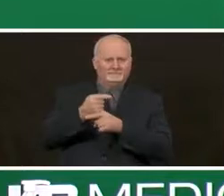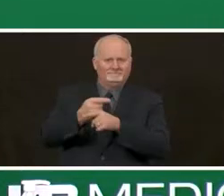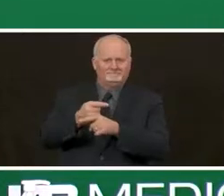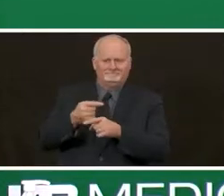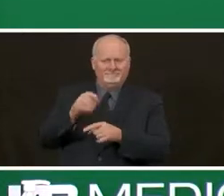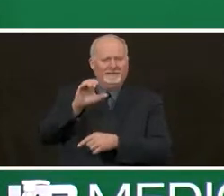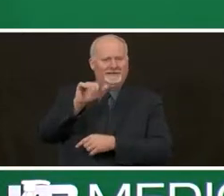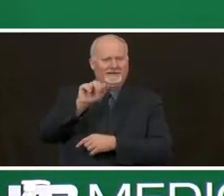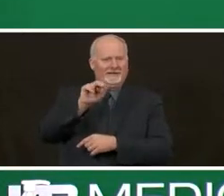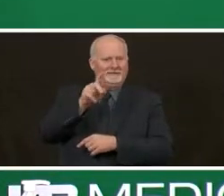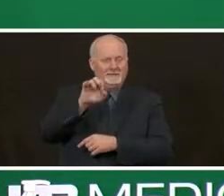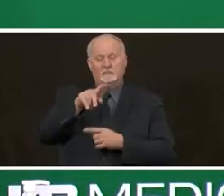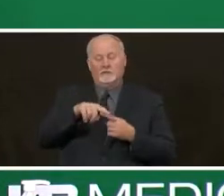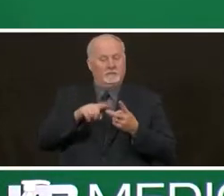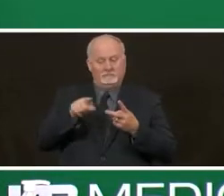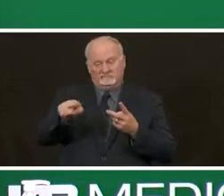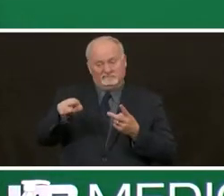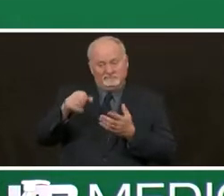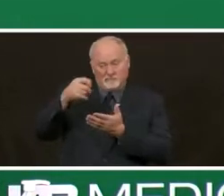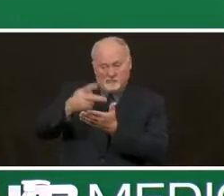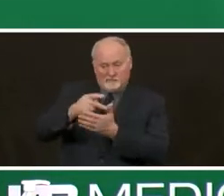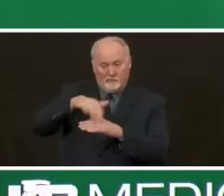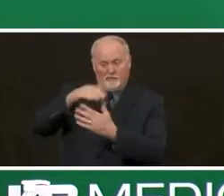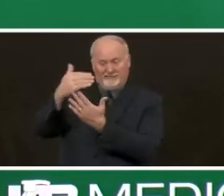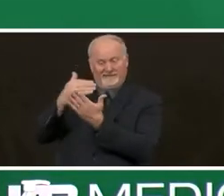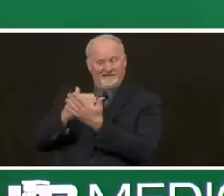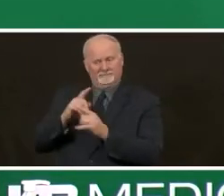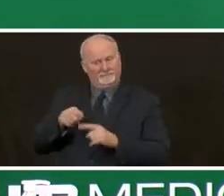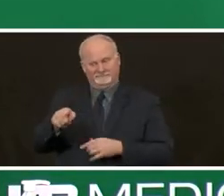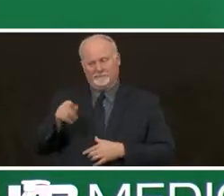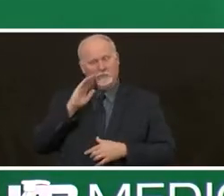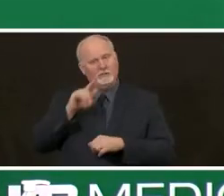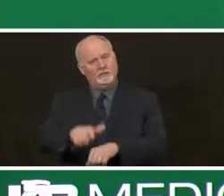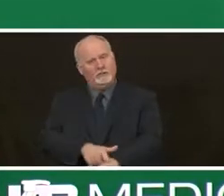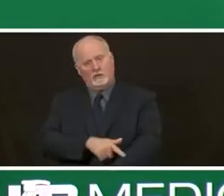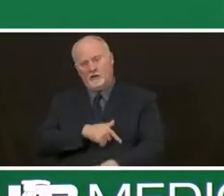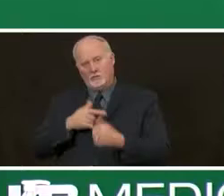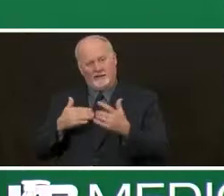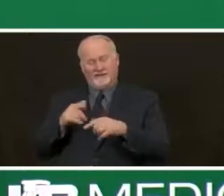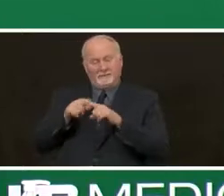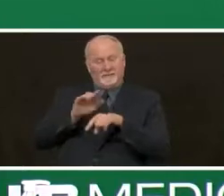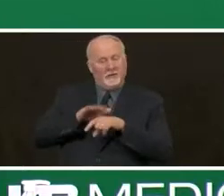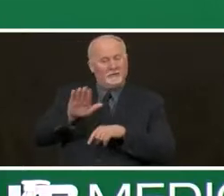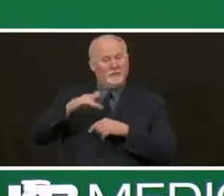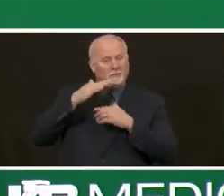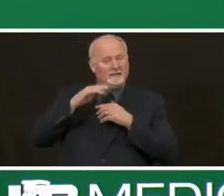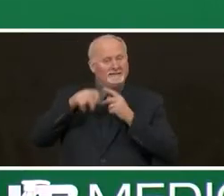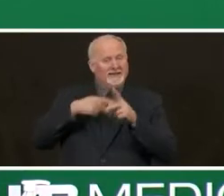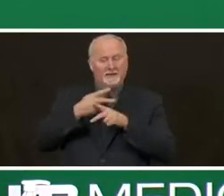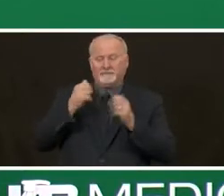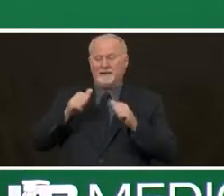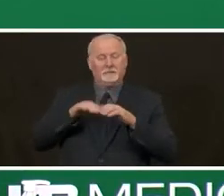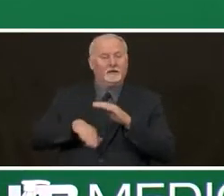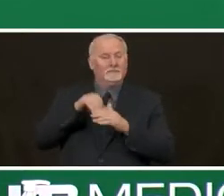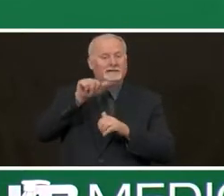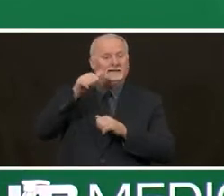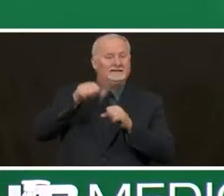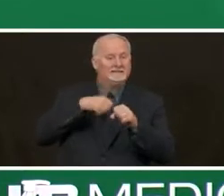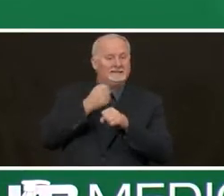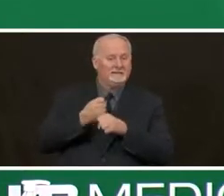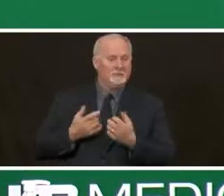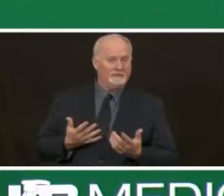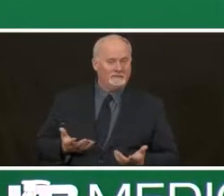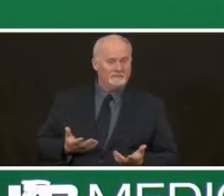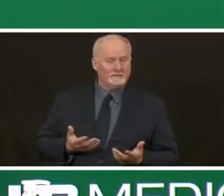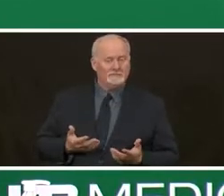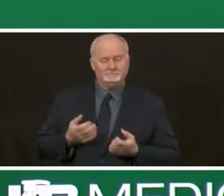are a candidate, they're going to have a really long wait. And depending on their blood group, the wait could be upwards of 10 years. And many